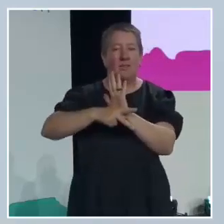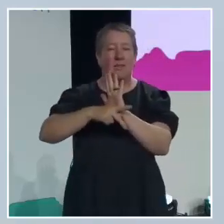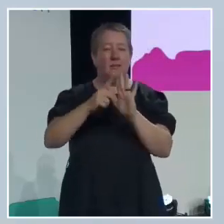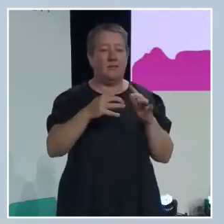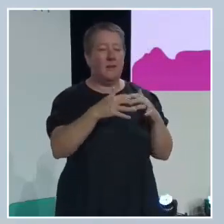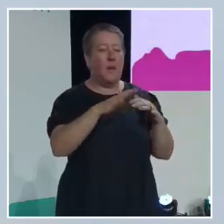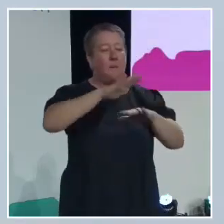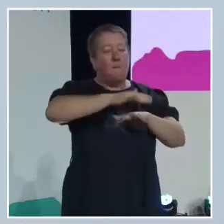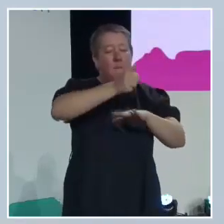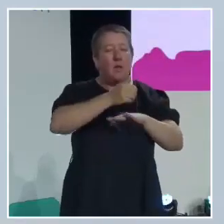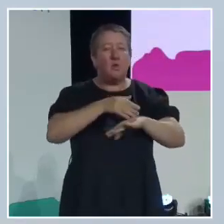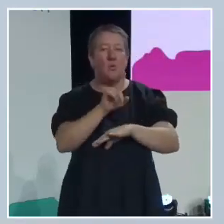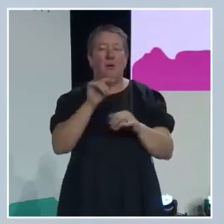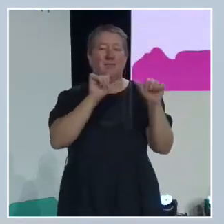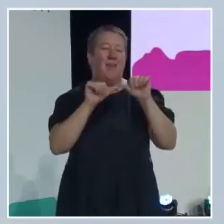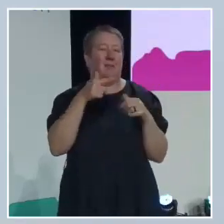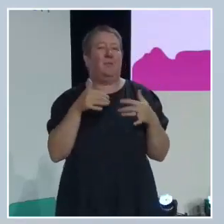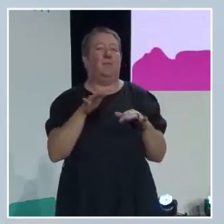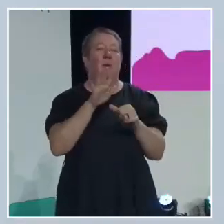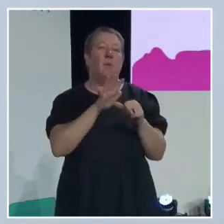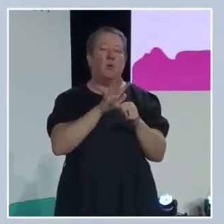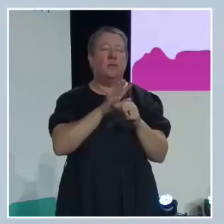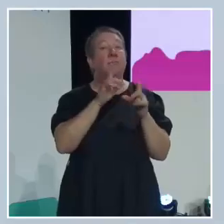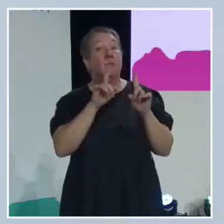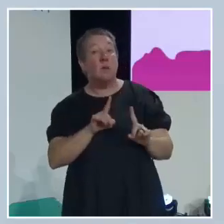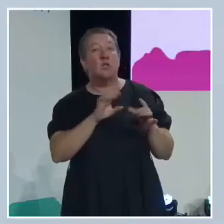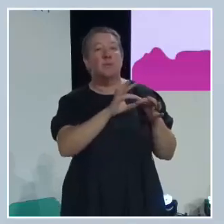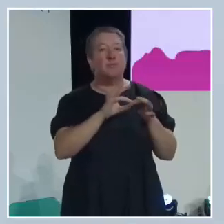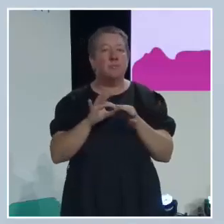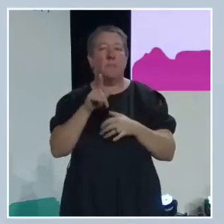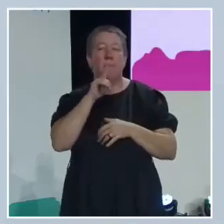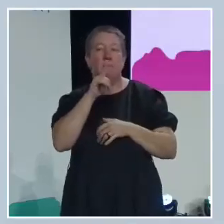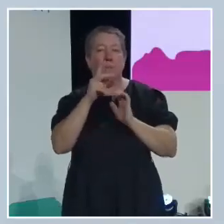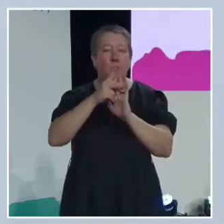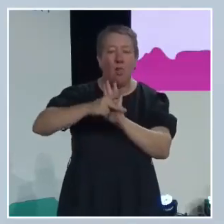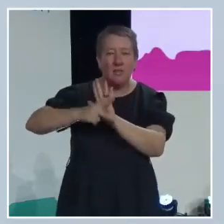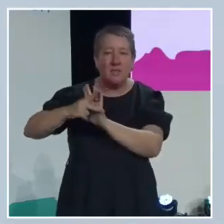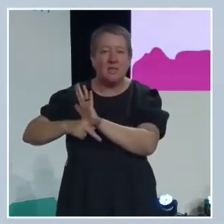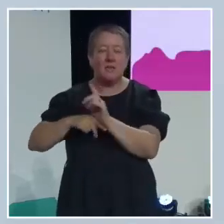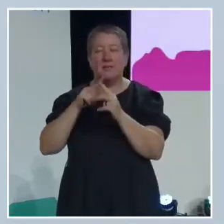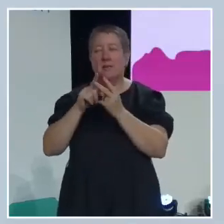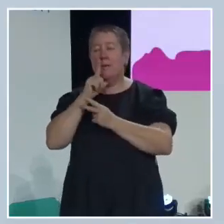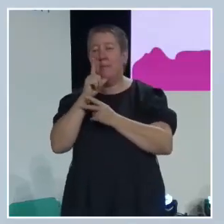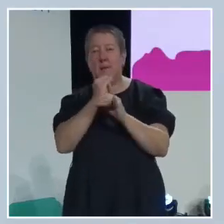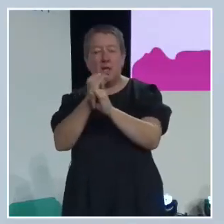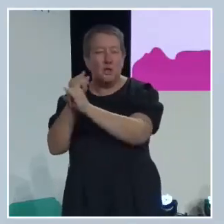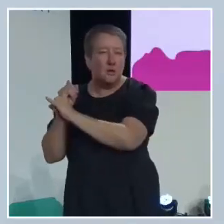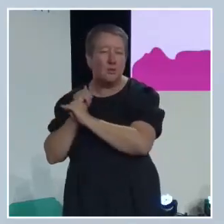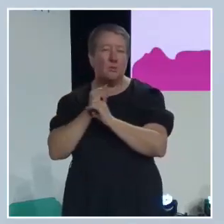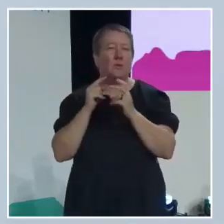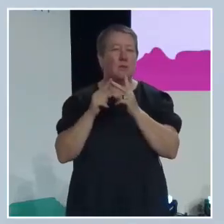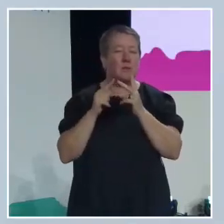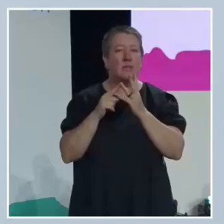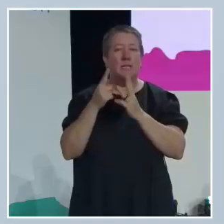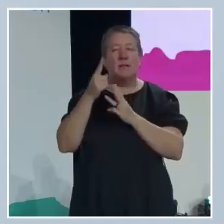on science, especially when it's about public policies, it's about public institutions, it's about